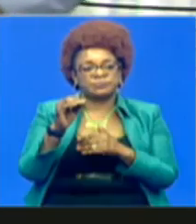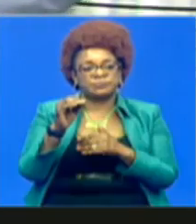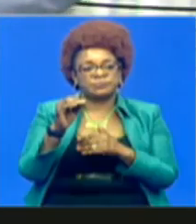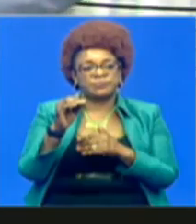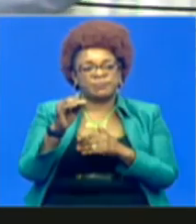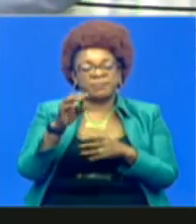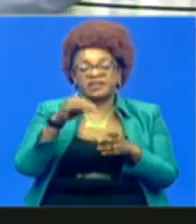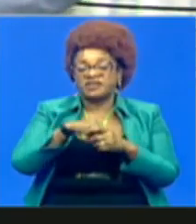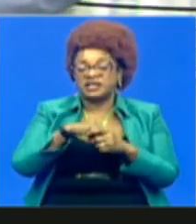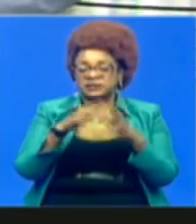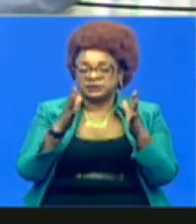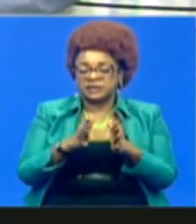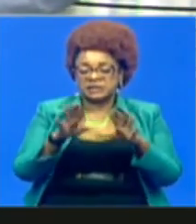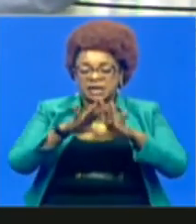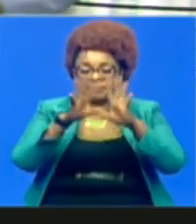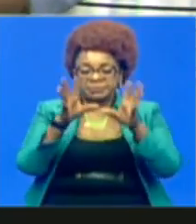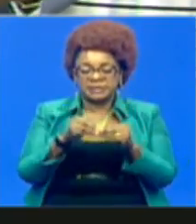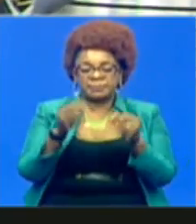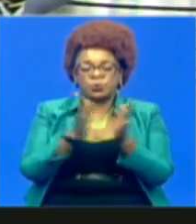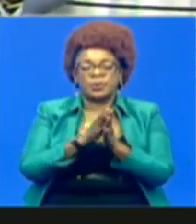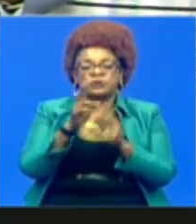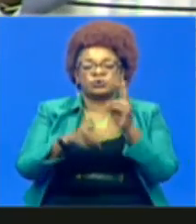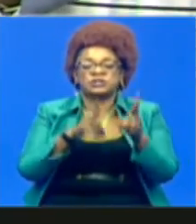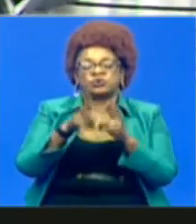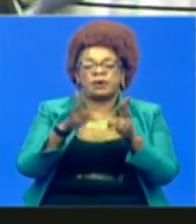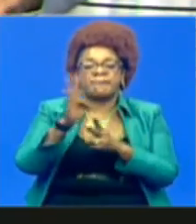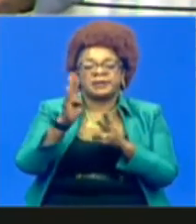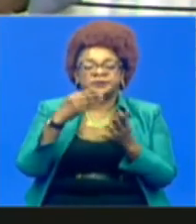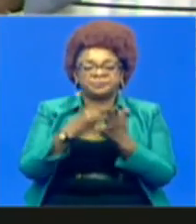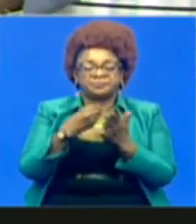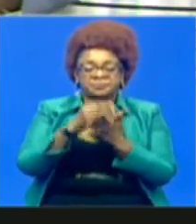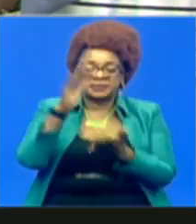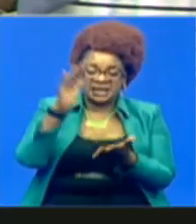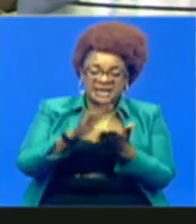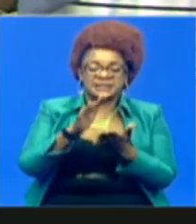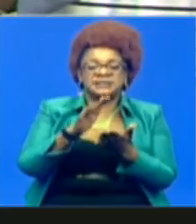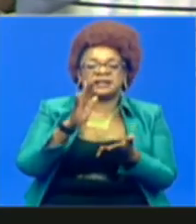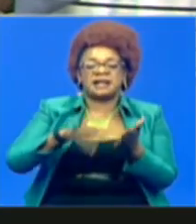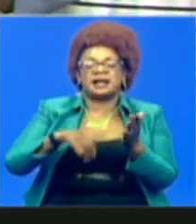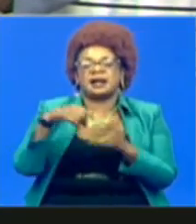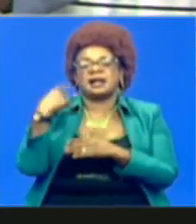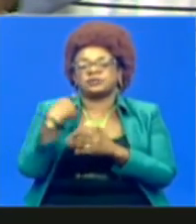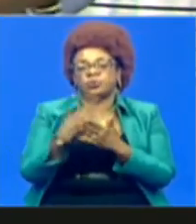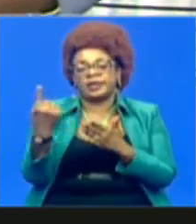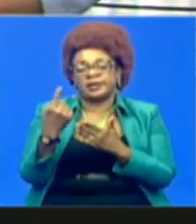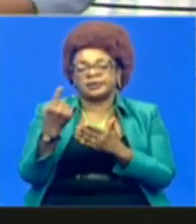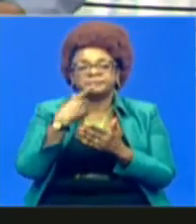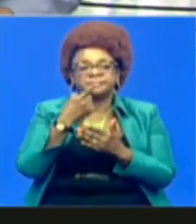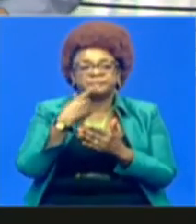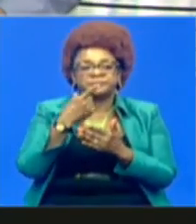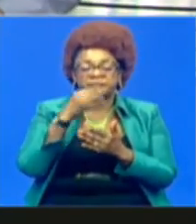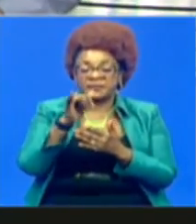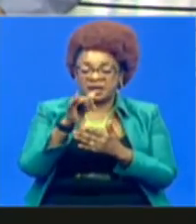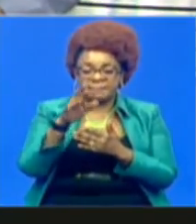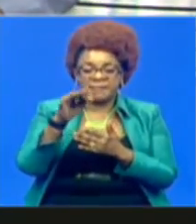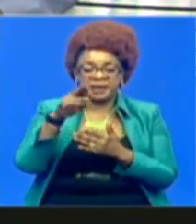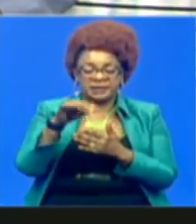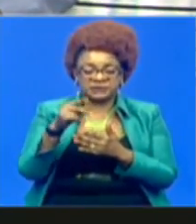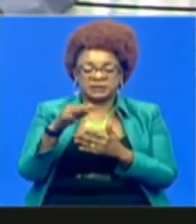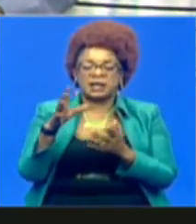Now, investors wrapped up this week's trading with 22 billion shillings less than they did last week, as indicated by the decline in market capitalization to